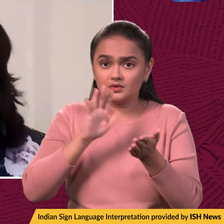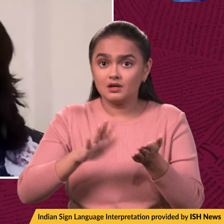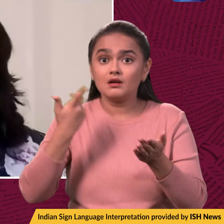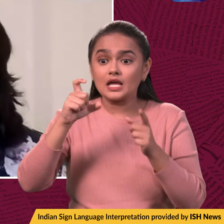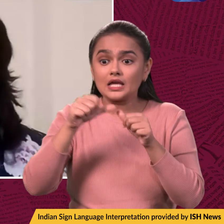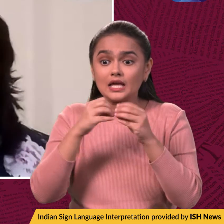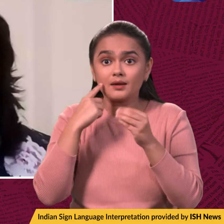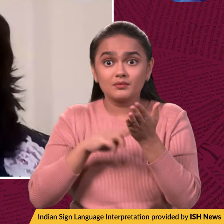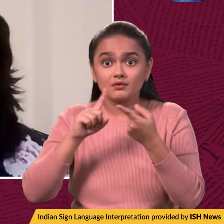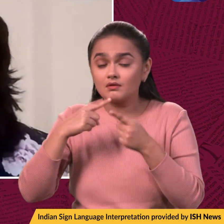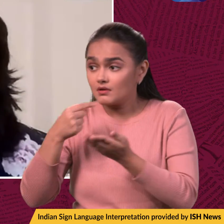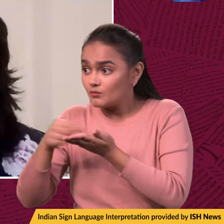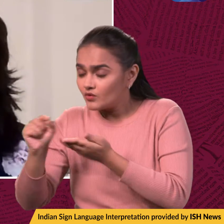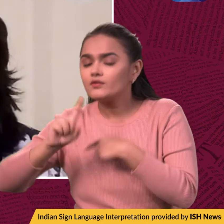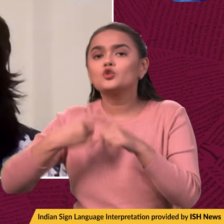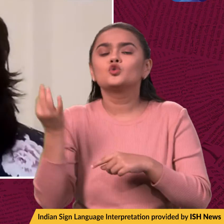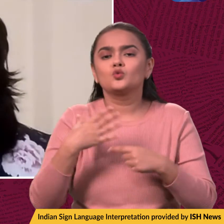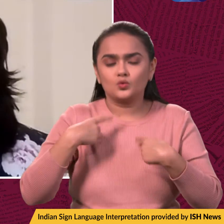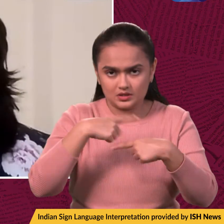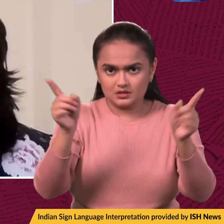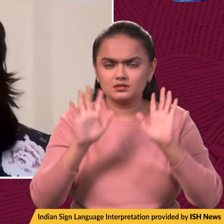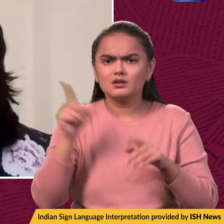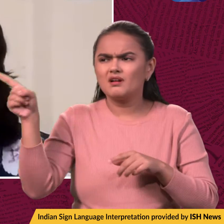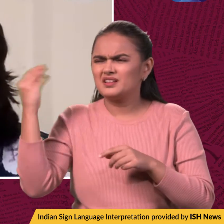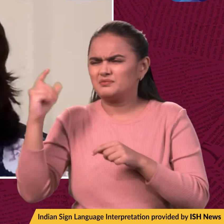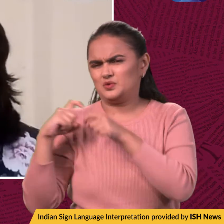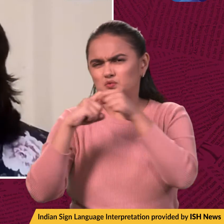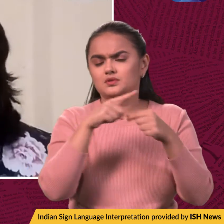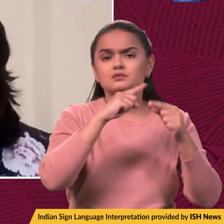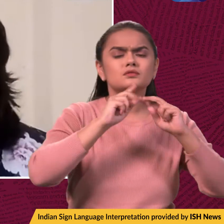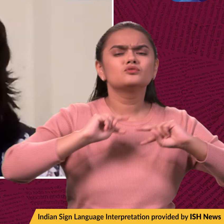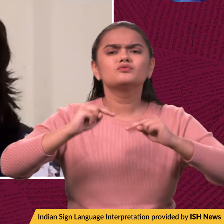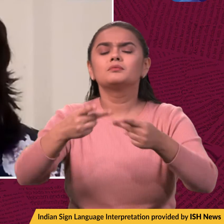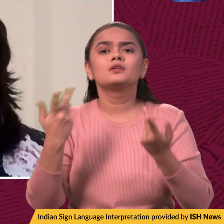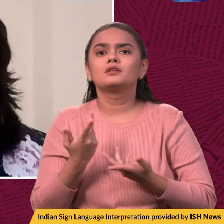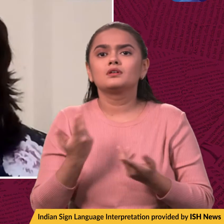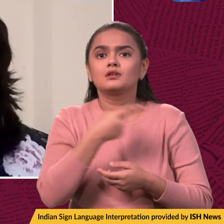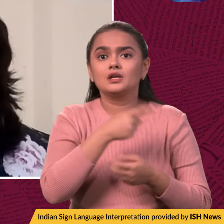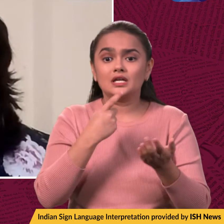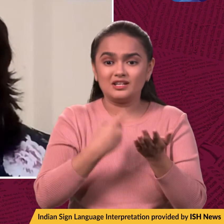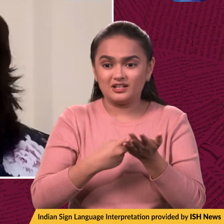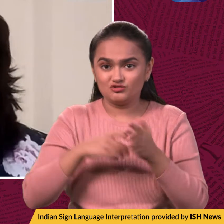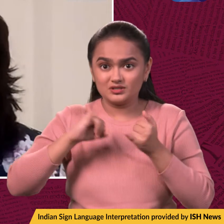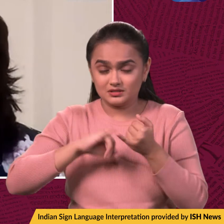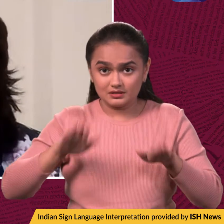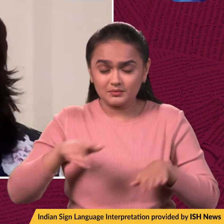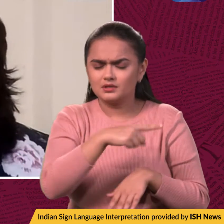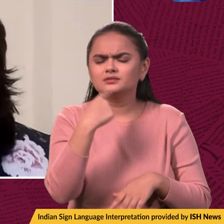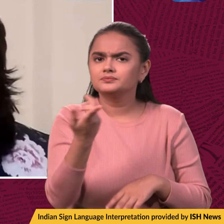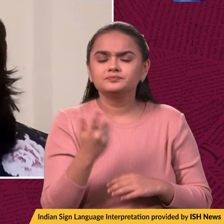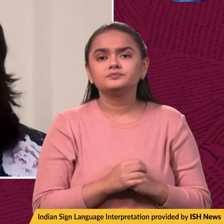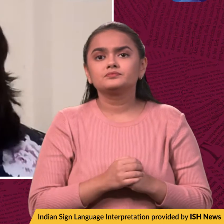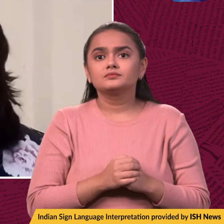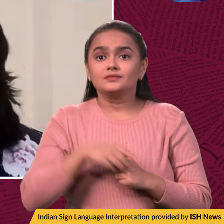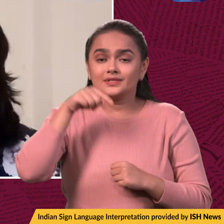after cabinet approval. Now, answering a question relating to cryptocurrencies in the Rajya Sabha, FM said, and I